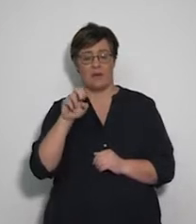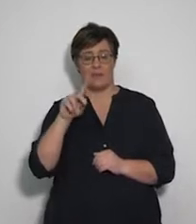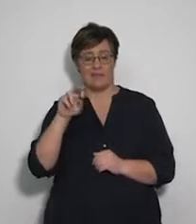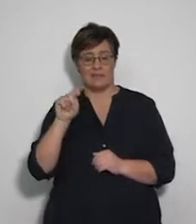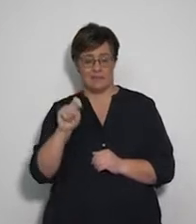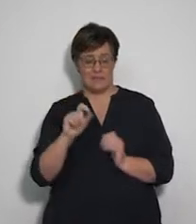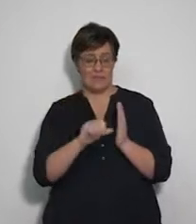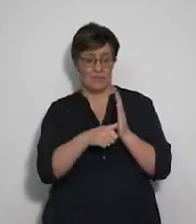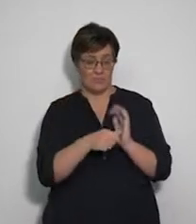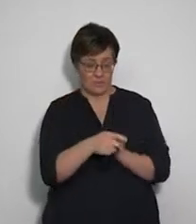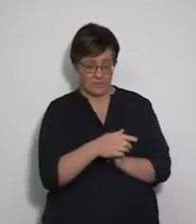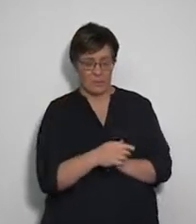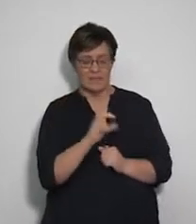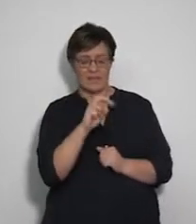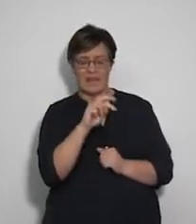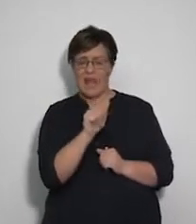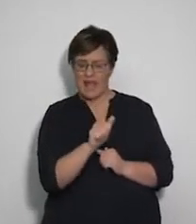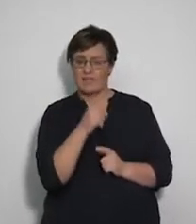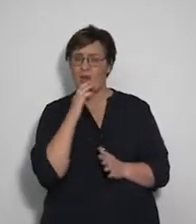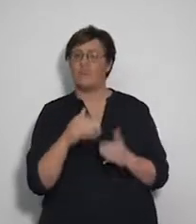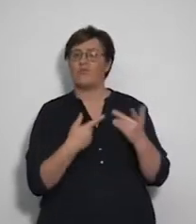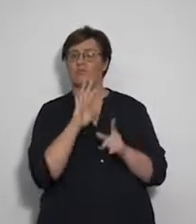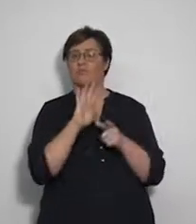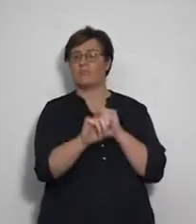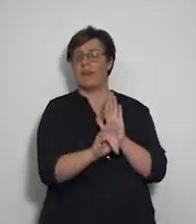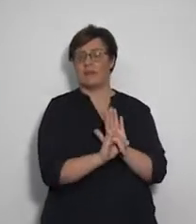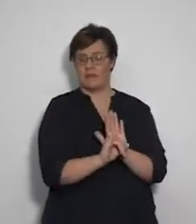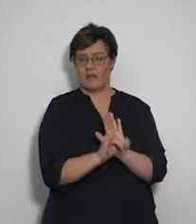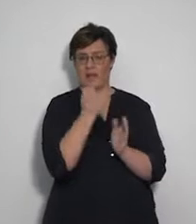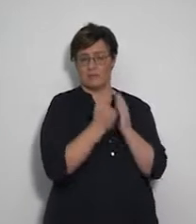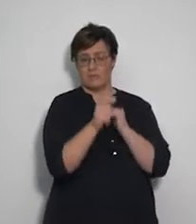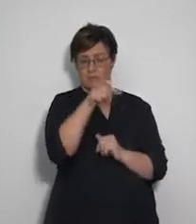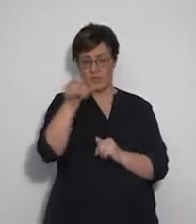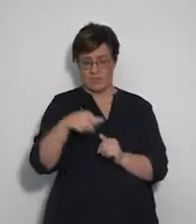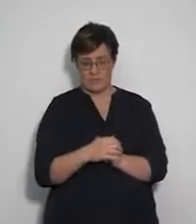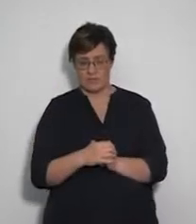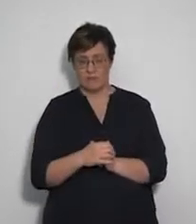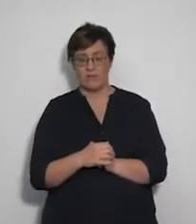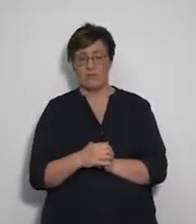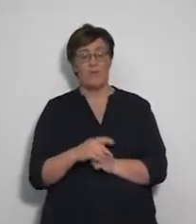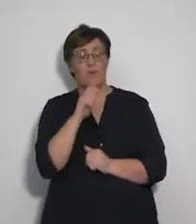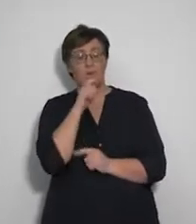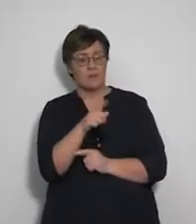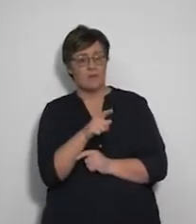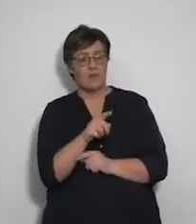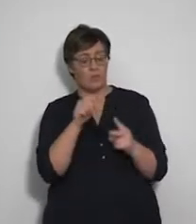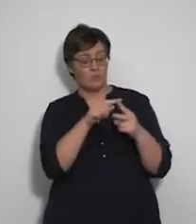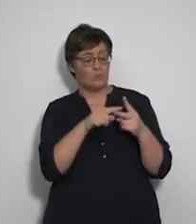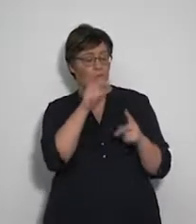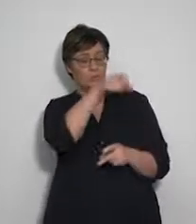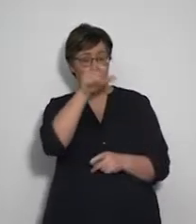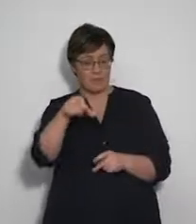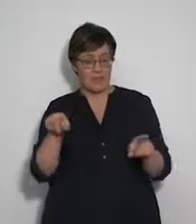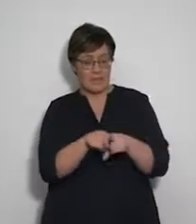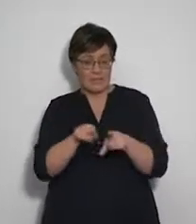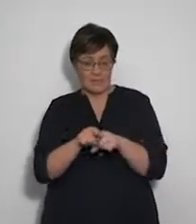it's essentially it's a process that we use to identify individuals. We use the rationale that no 2 individuals have